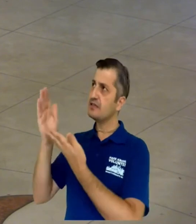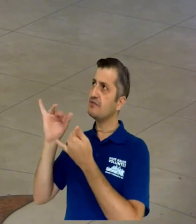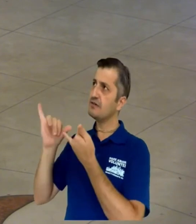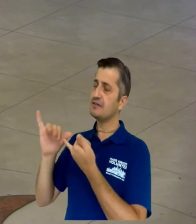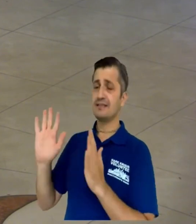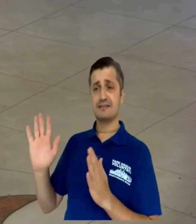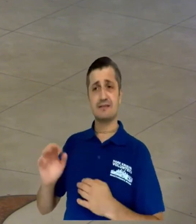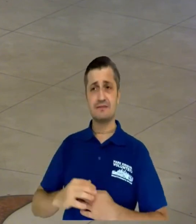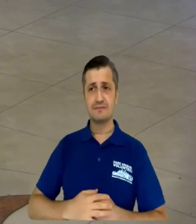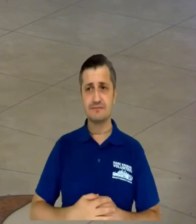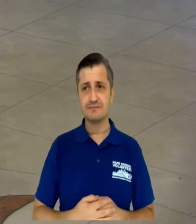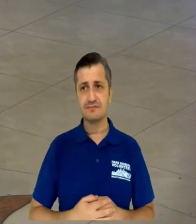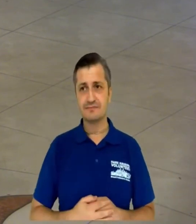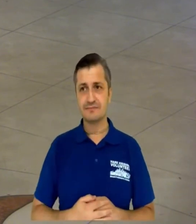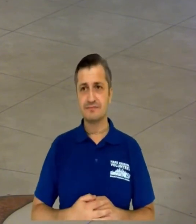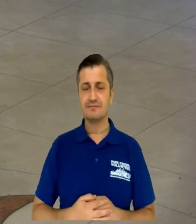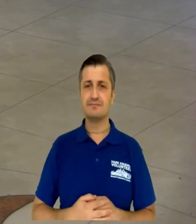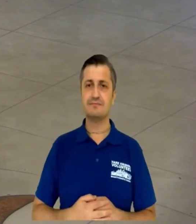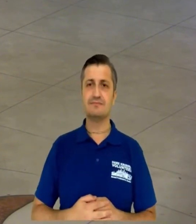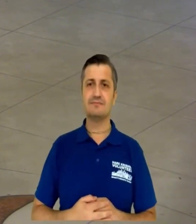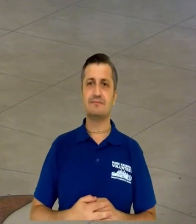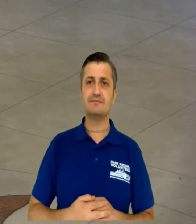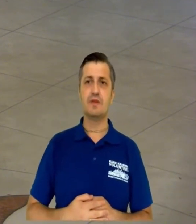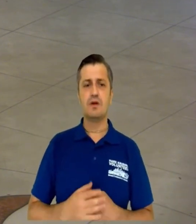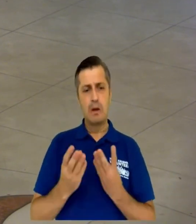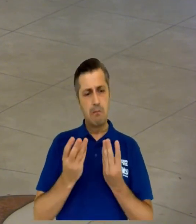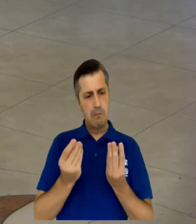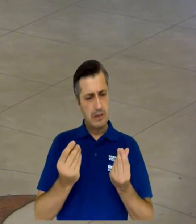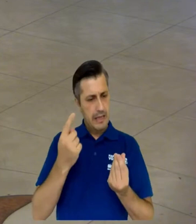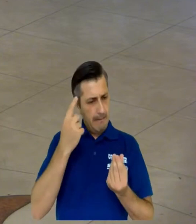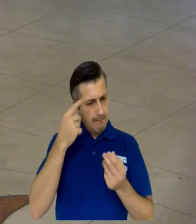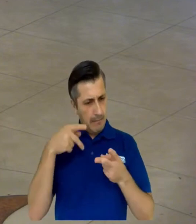So this materialist mentality is